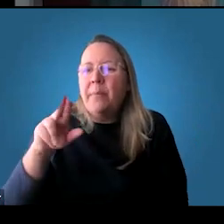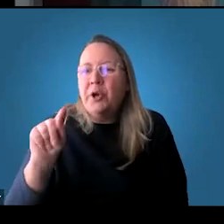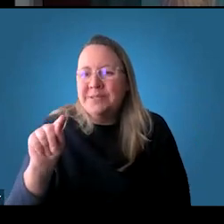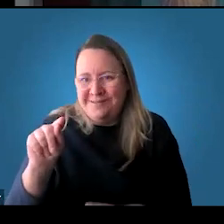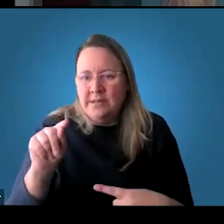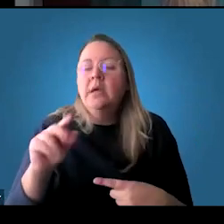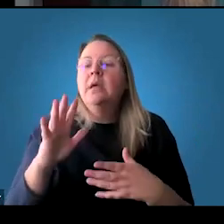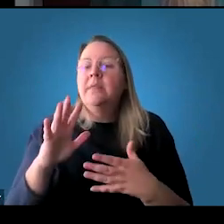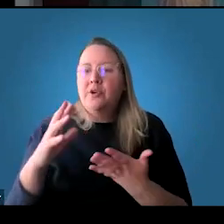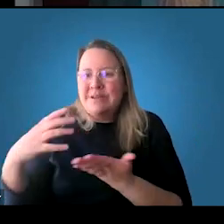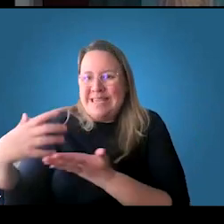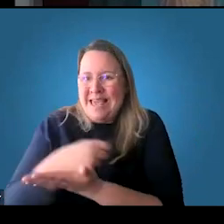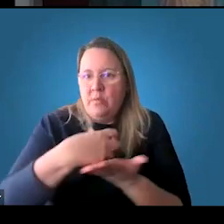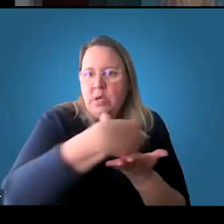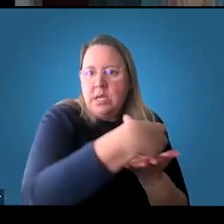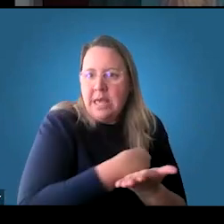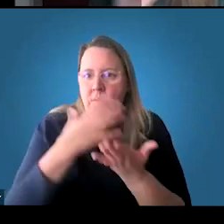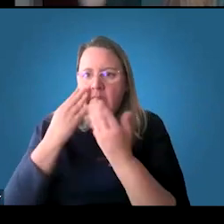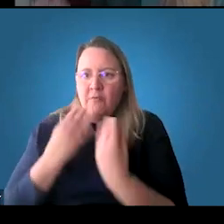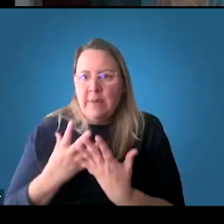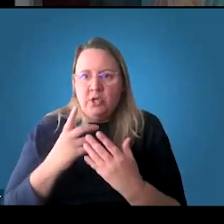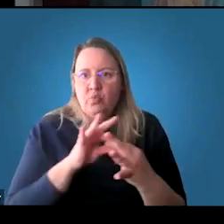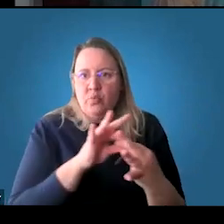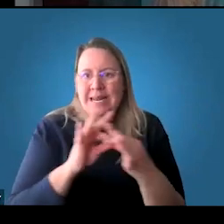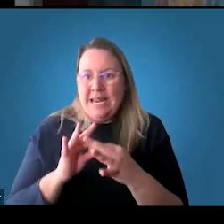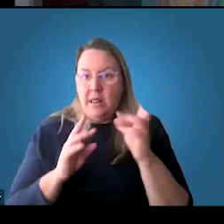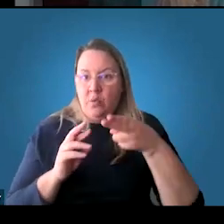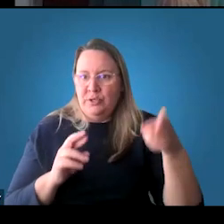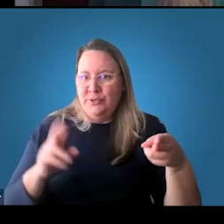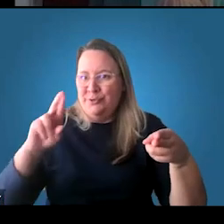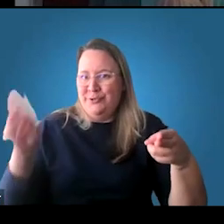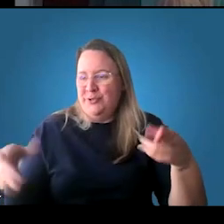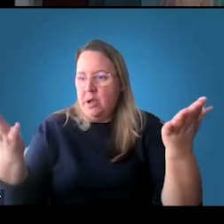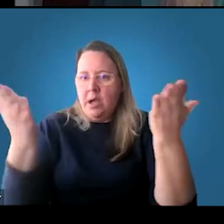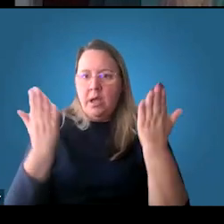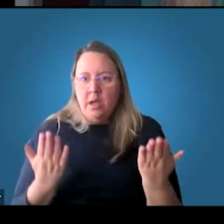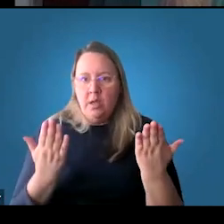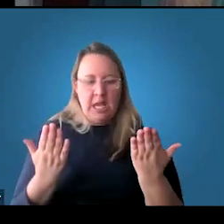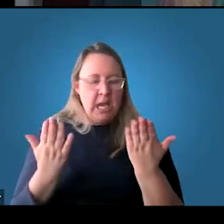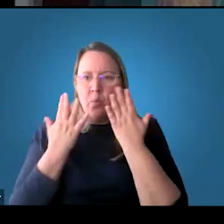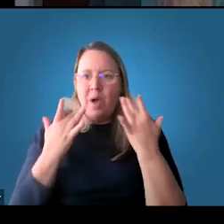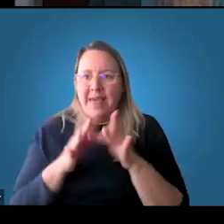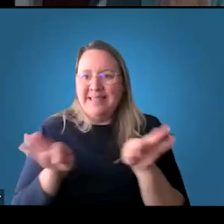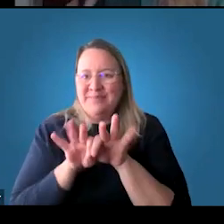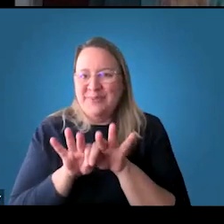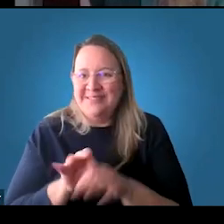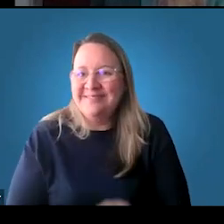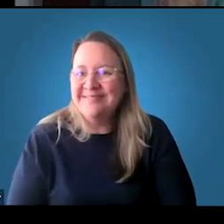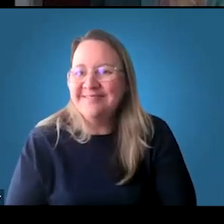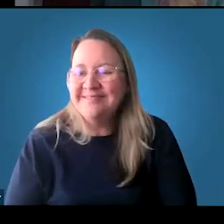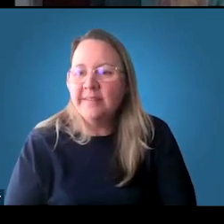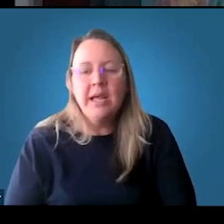gathering quantitative and qualitative data around the results of that participation and why that matters. So not